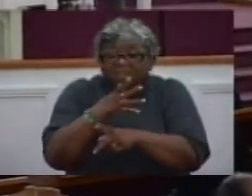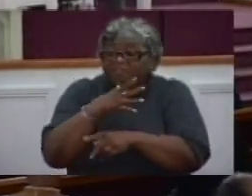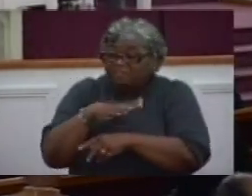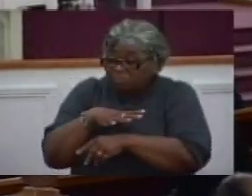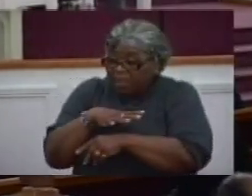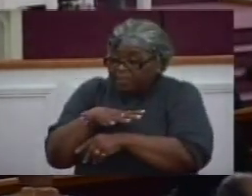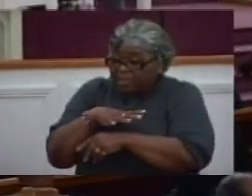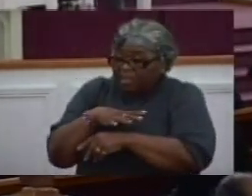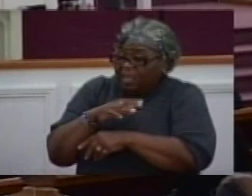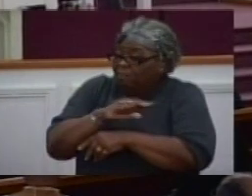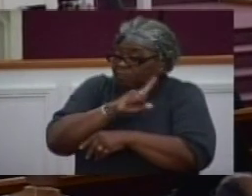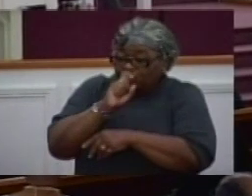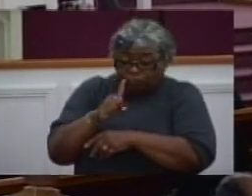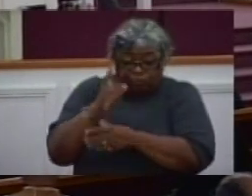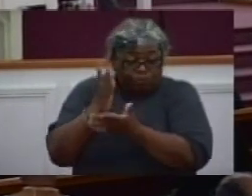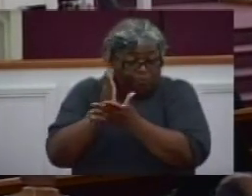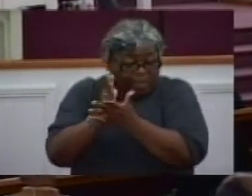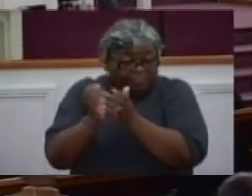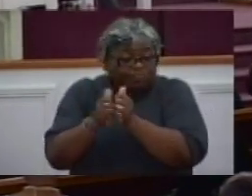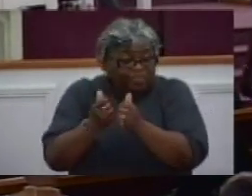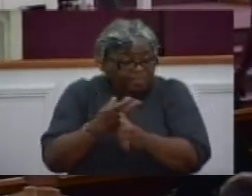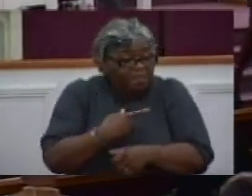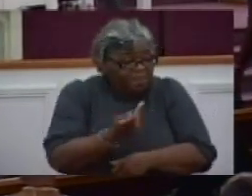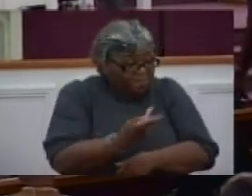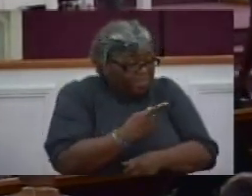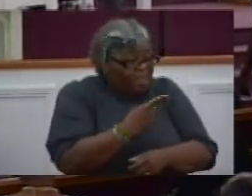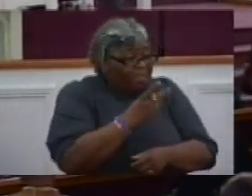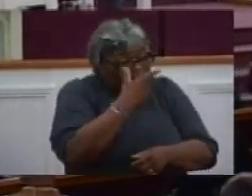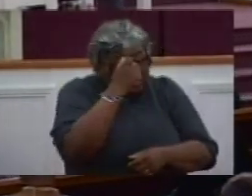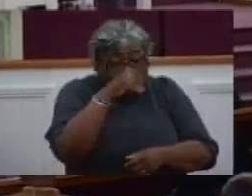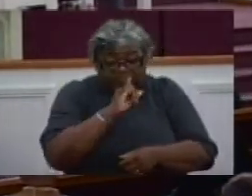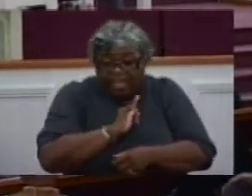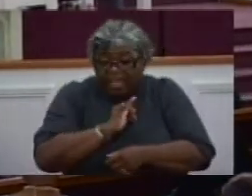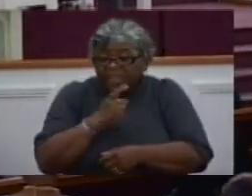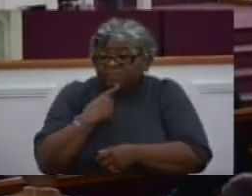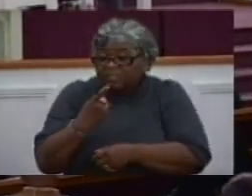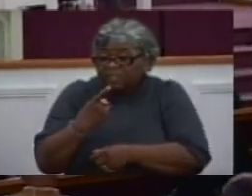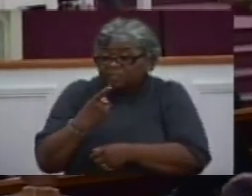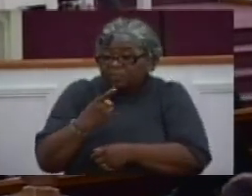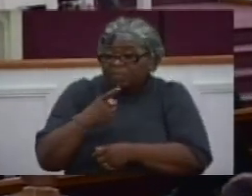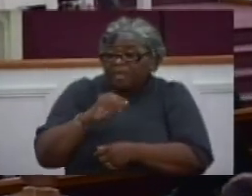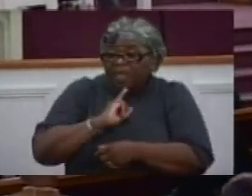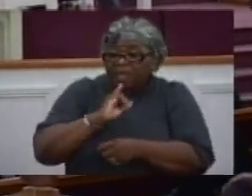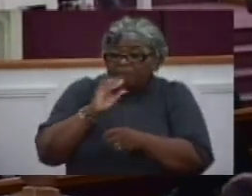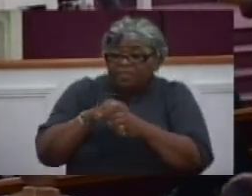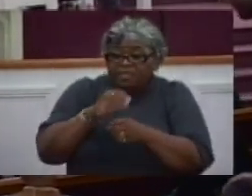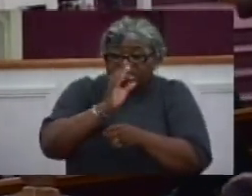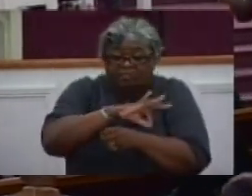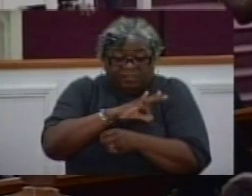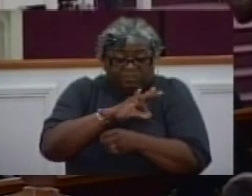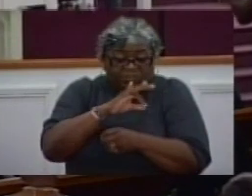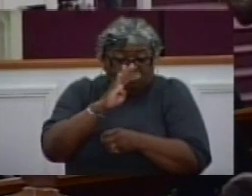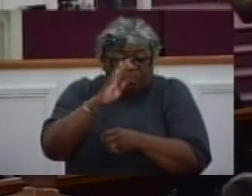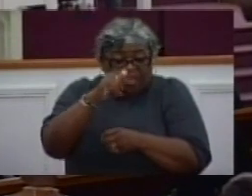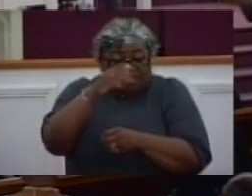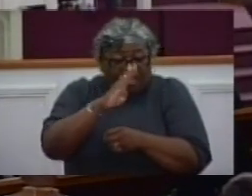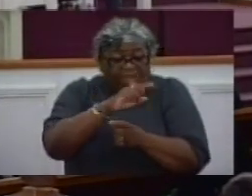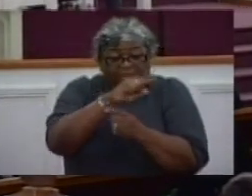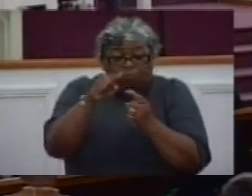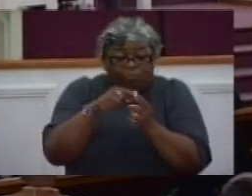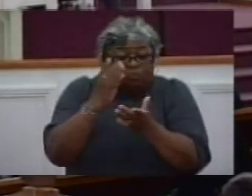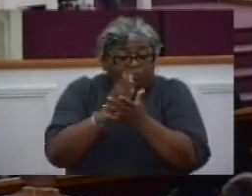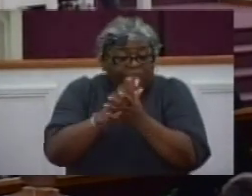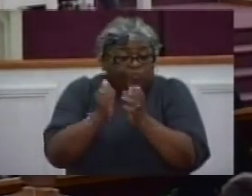woman. Don't you mess with me, because I carry the heartbeat of God. And whenever you mess with